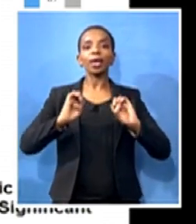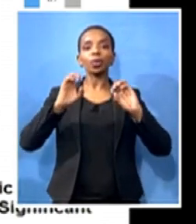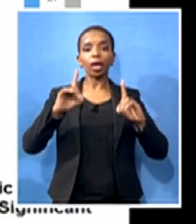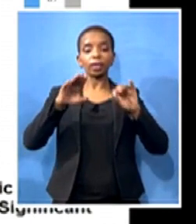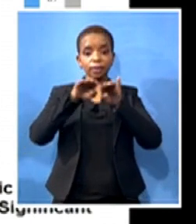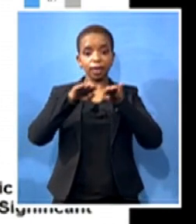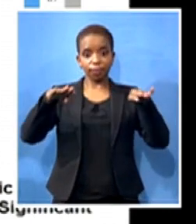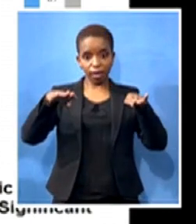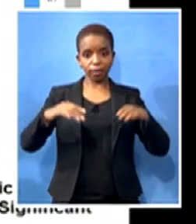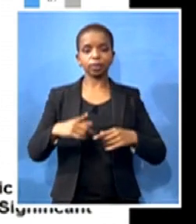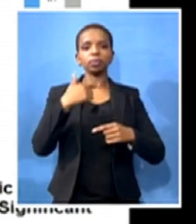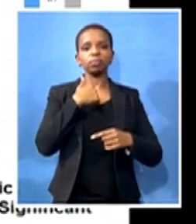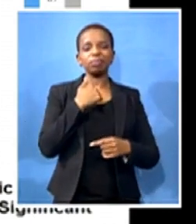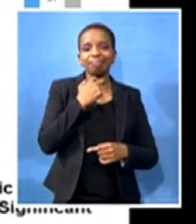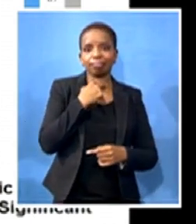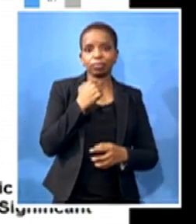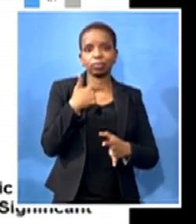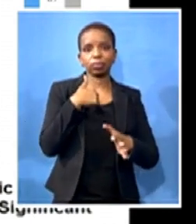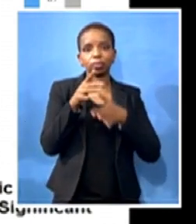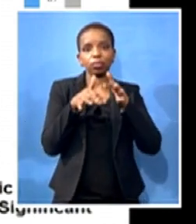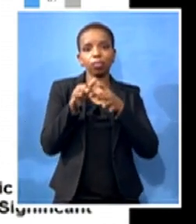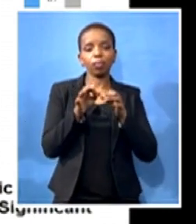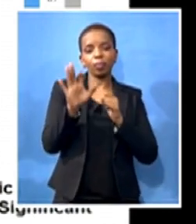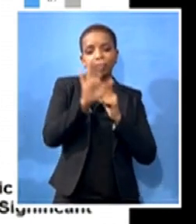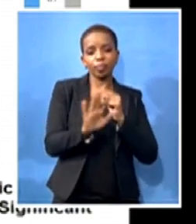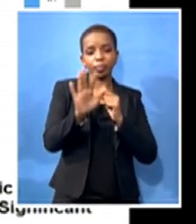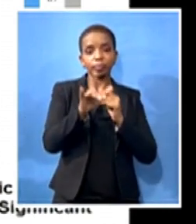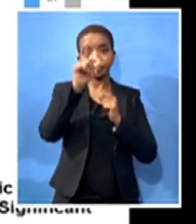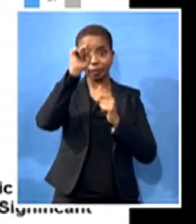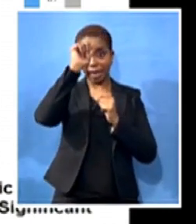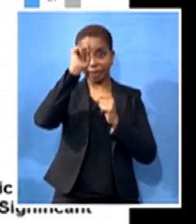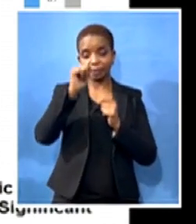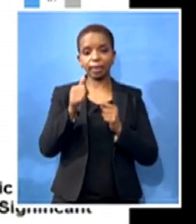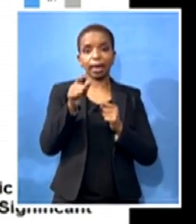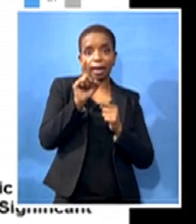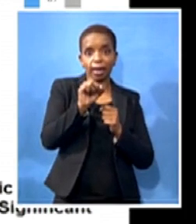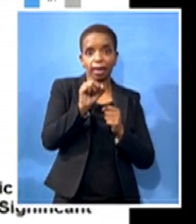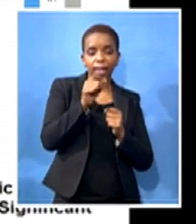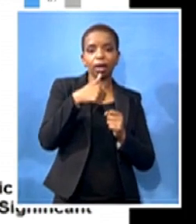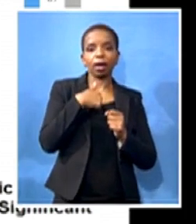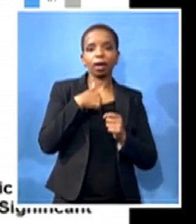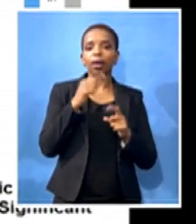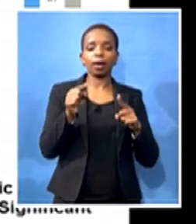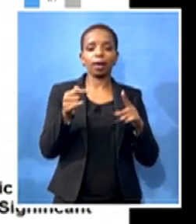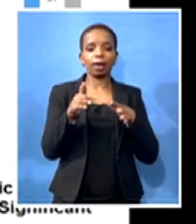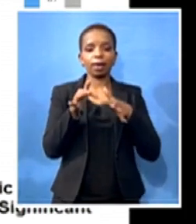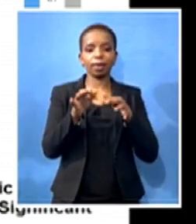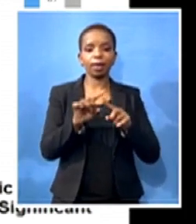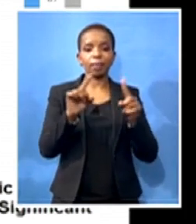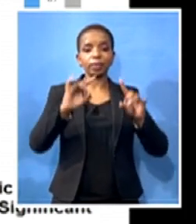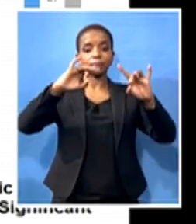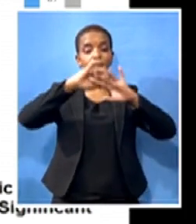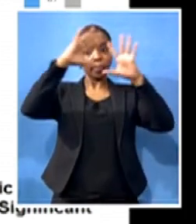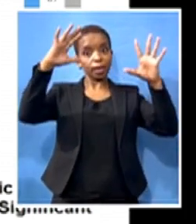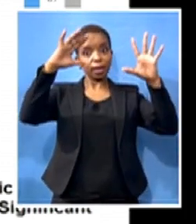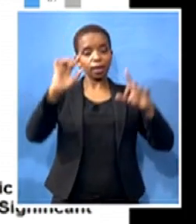anomaly around Indians in the second phase, but what is very clear here is that the